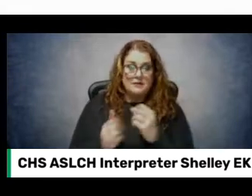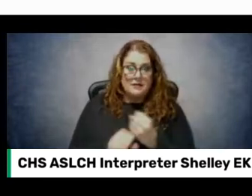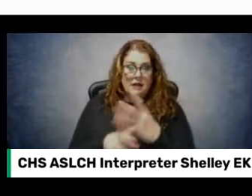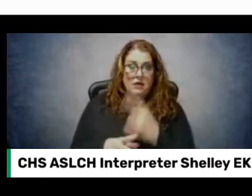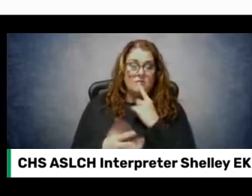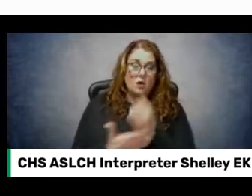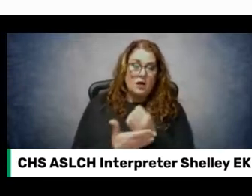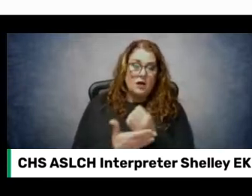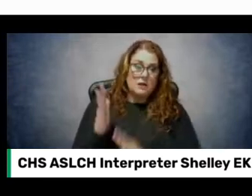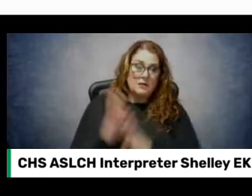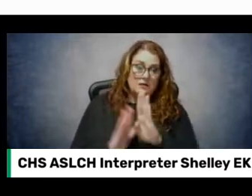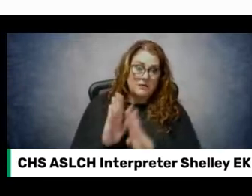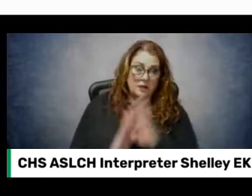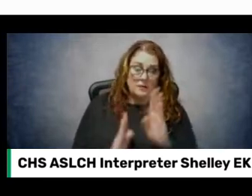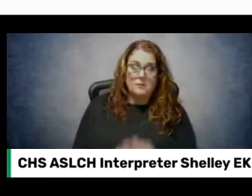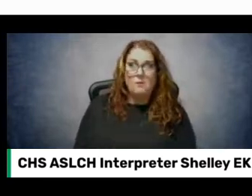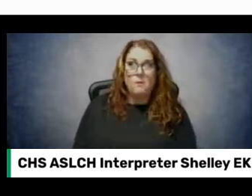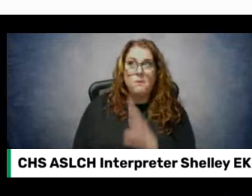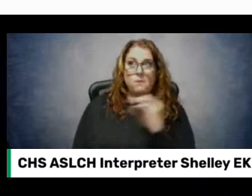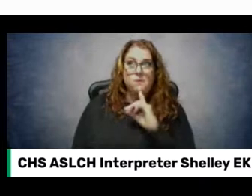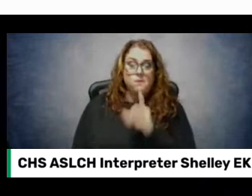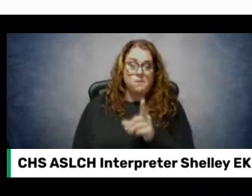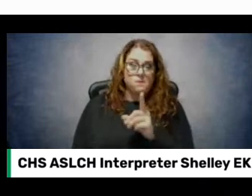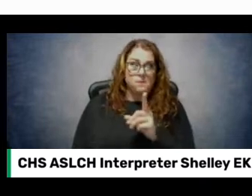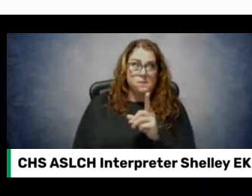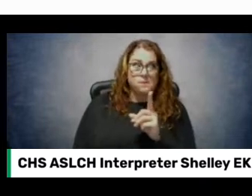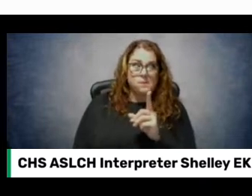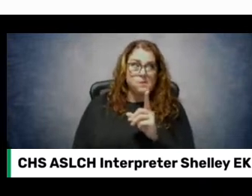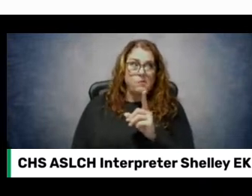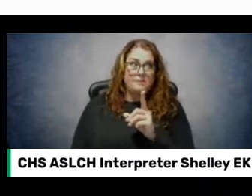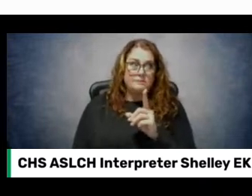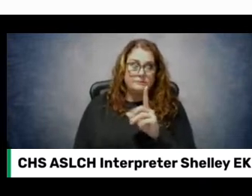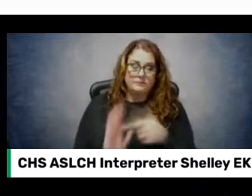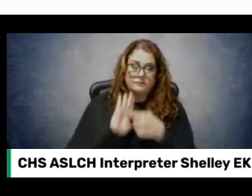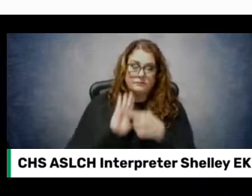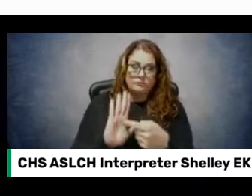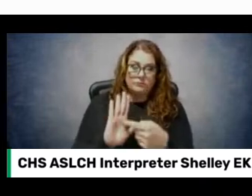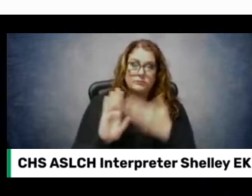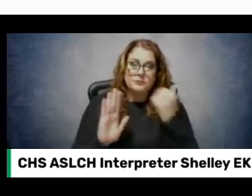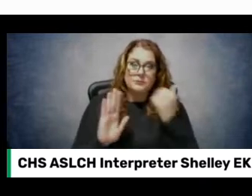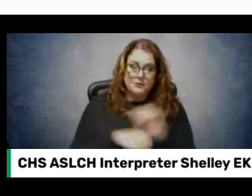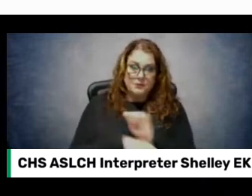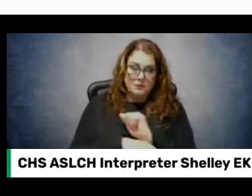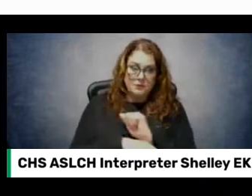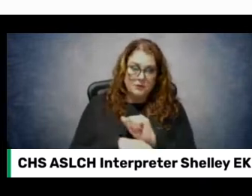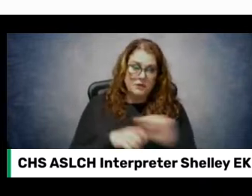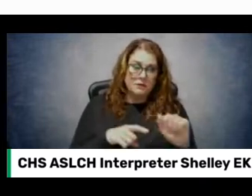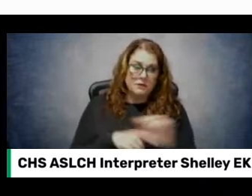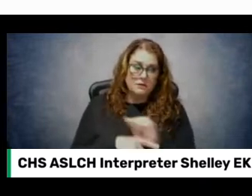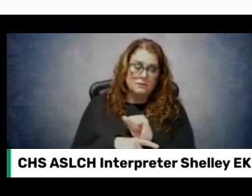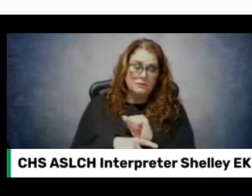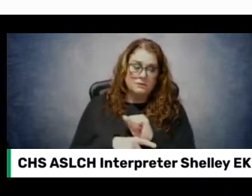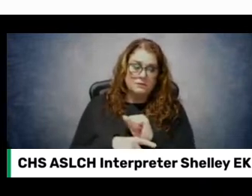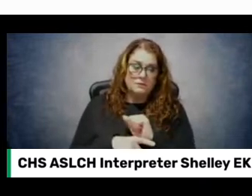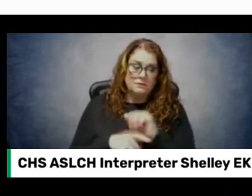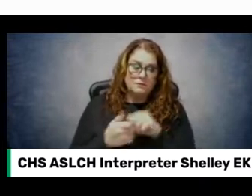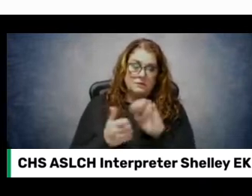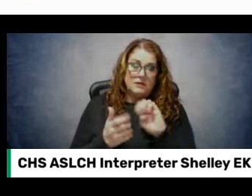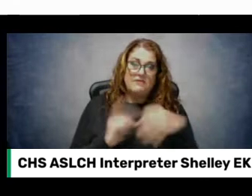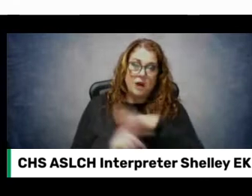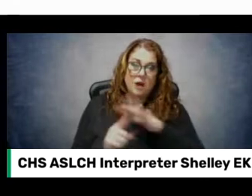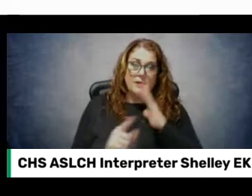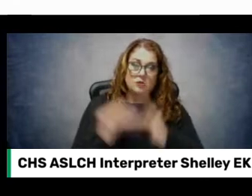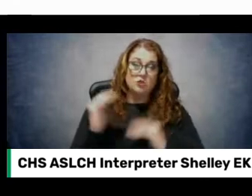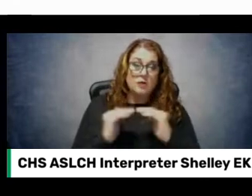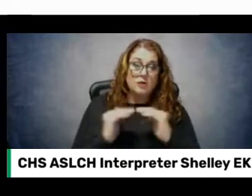economic development and to really exemplify best practices in environmental justice, what